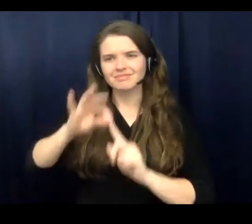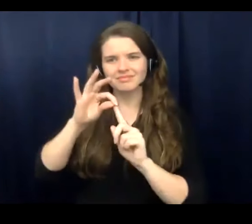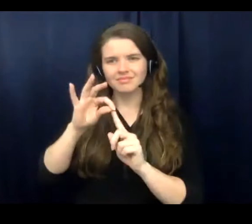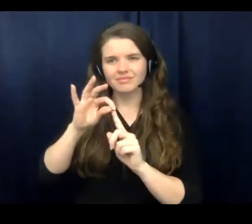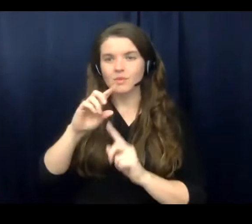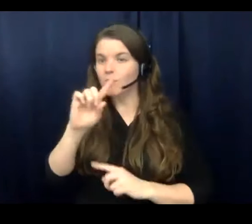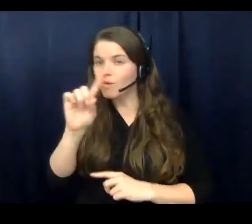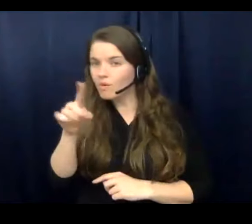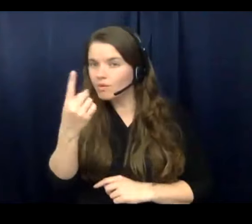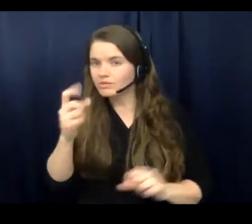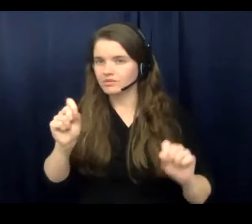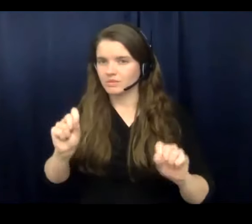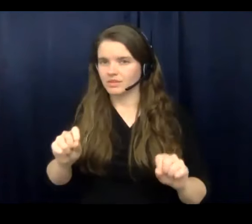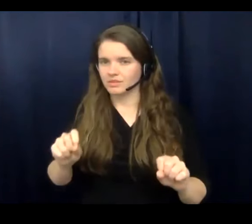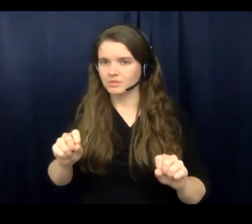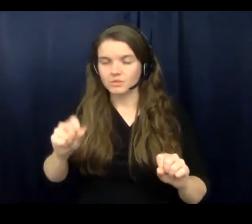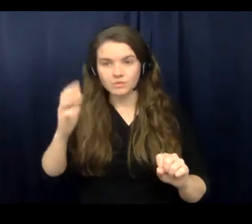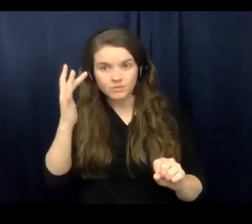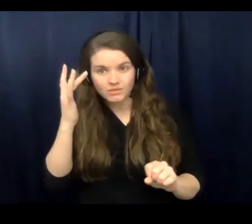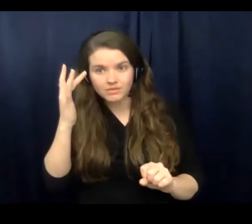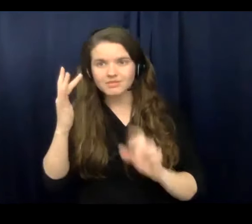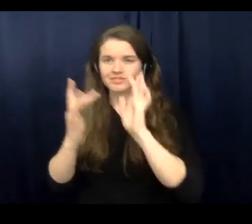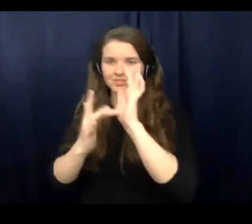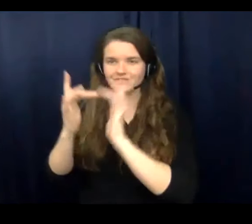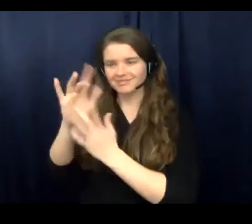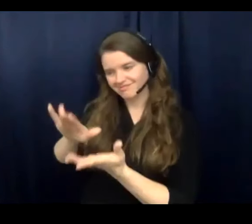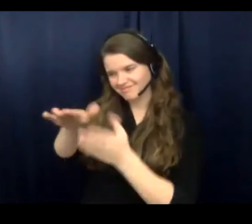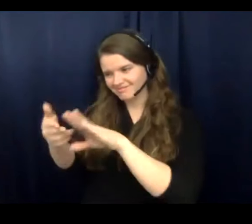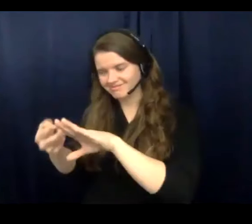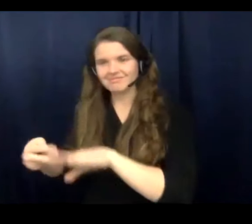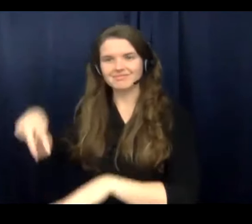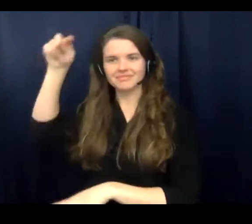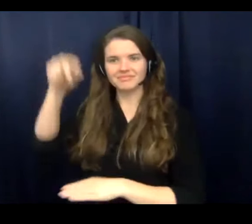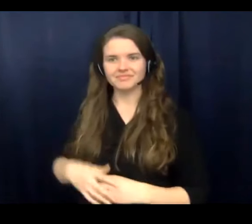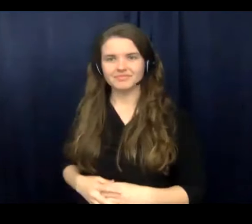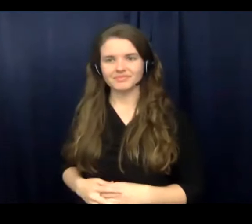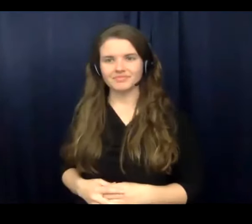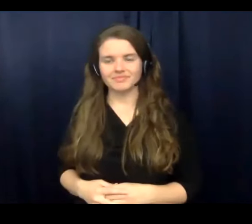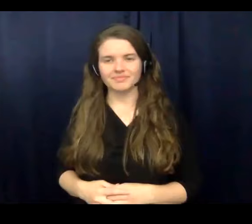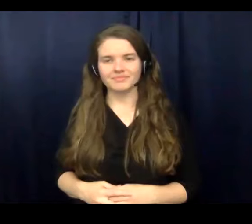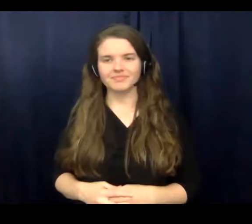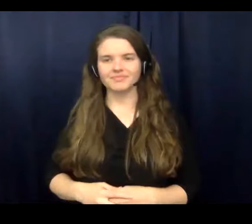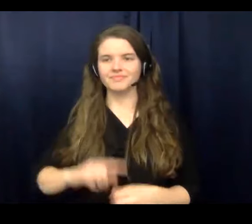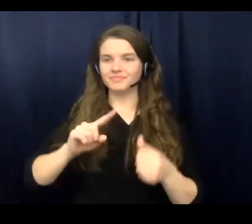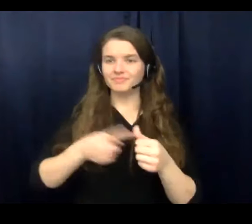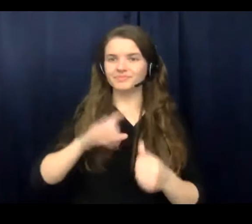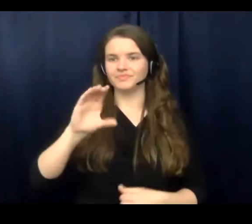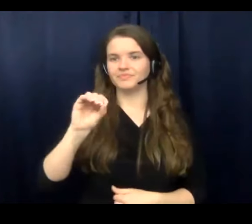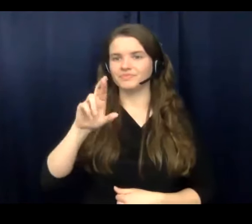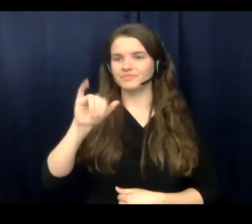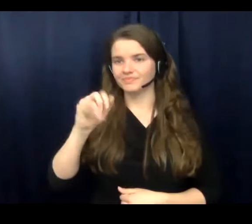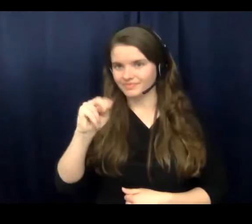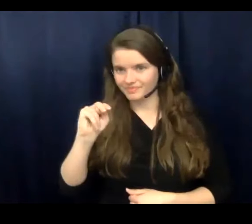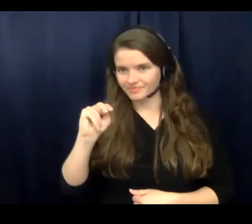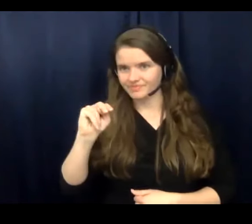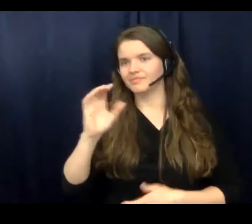possible because Jesus rose from the dead. Now, second thing, if we go to 1 Corinthians 15, we understand that